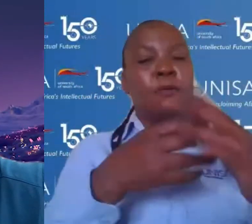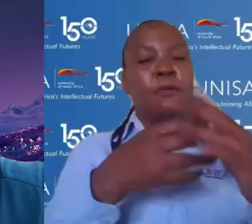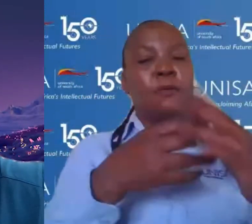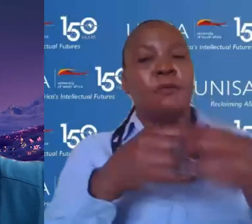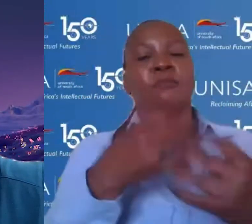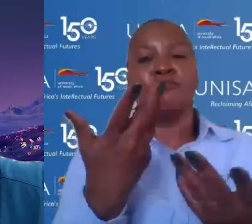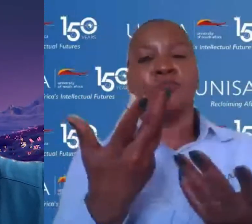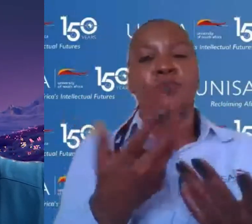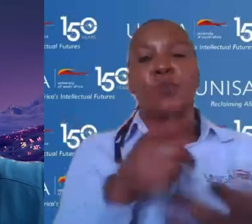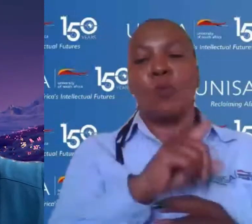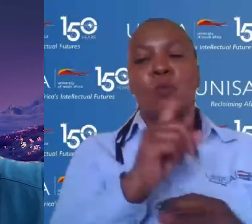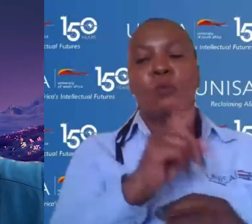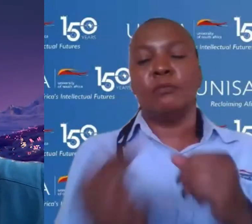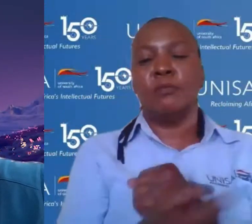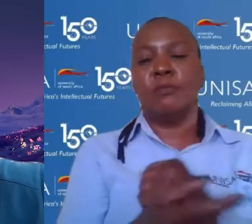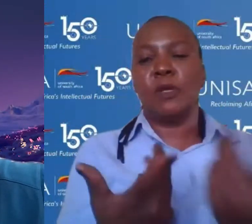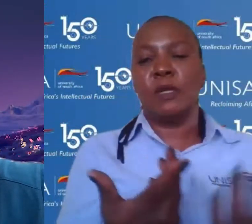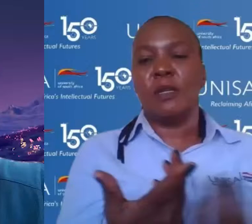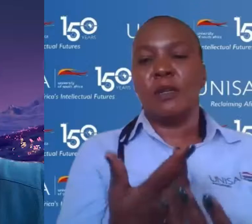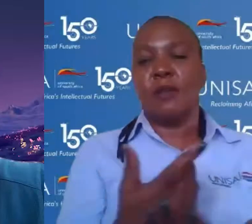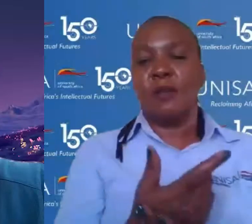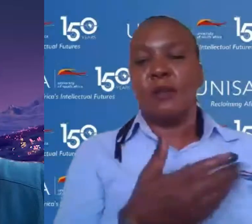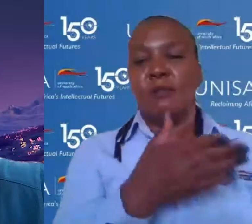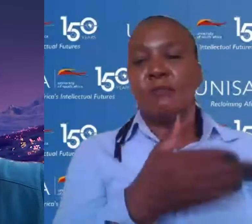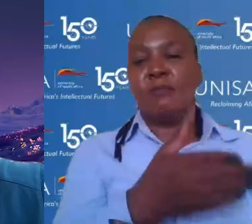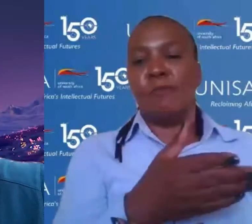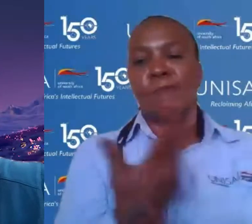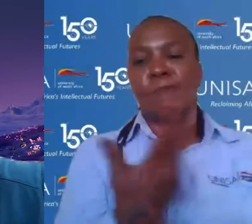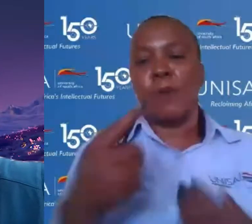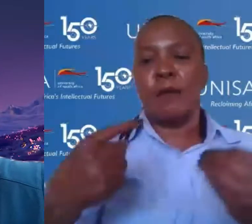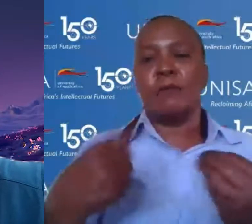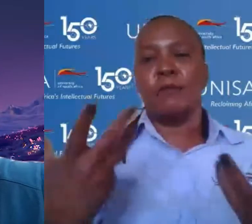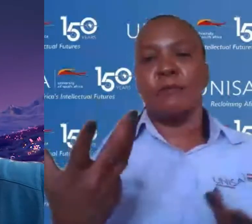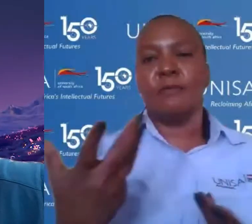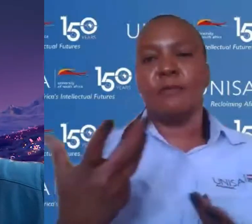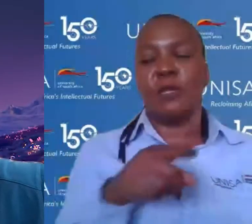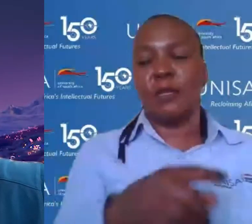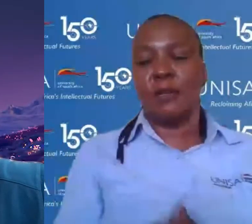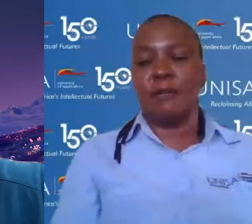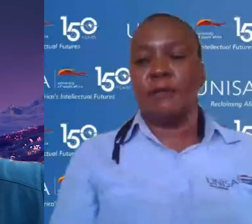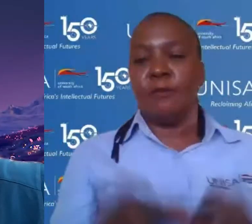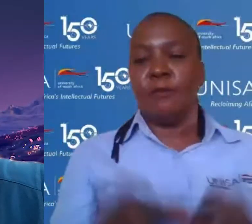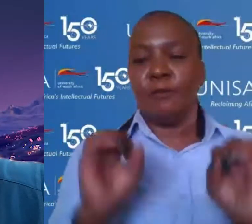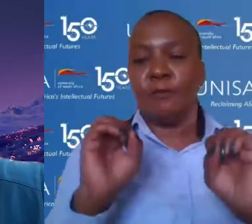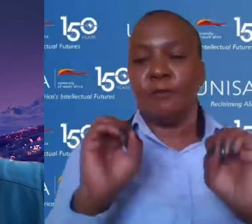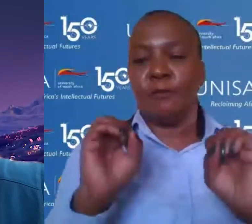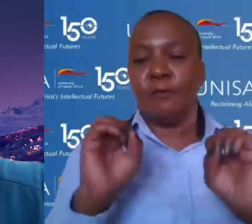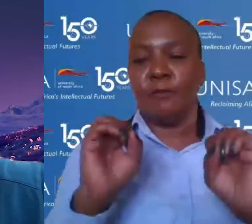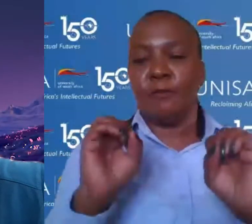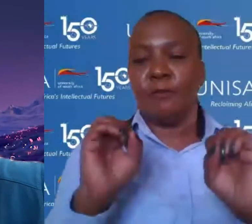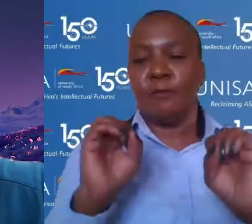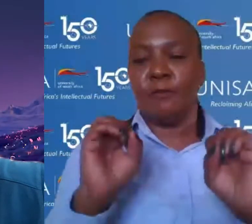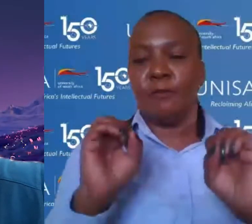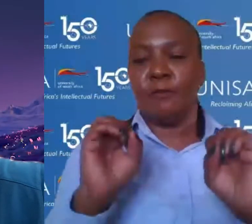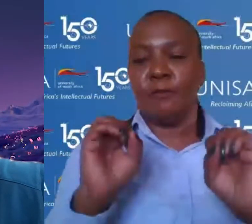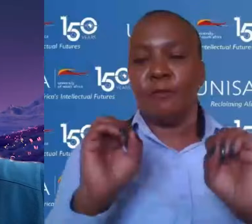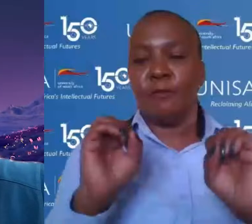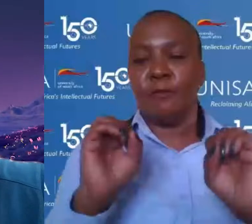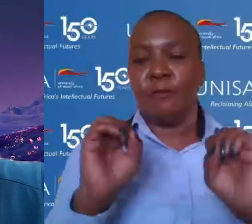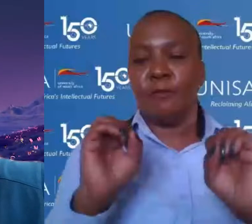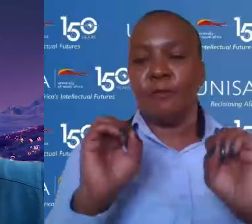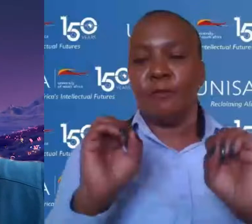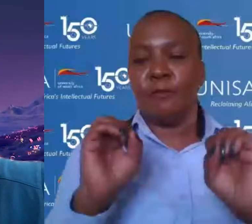There's going to be a session also about that. Okay, let me see what else. Access to the